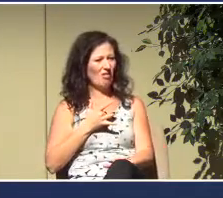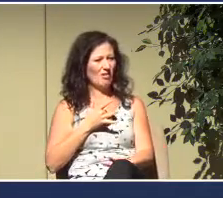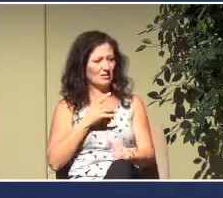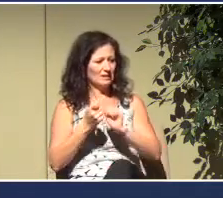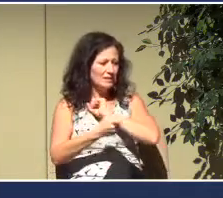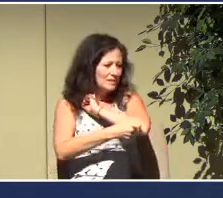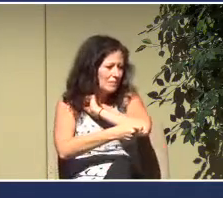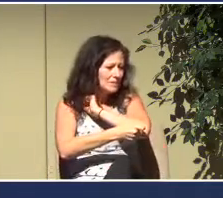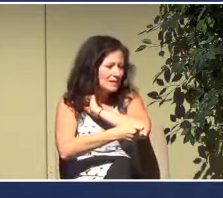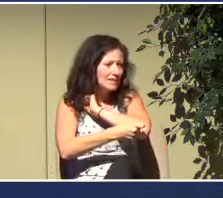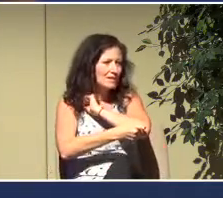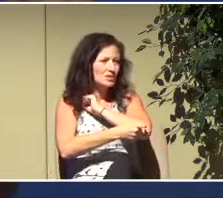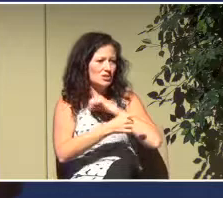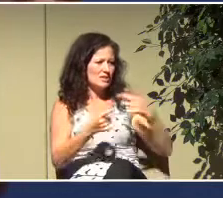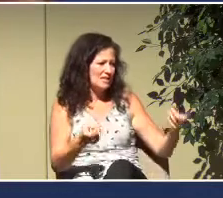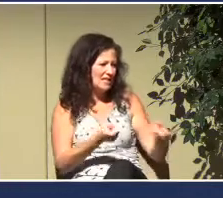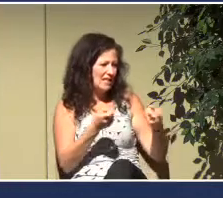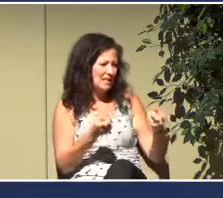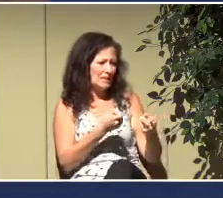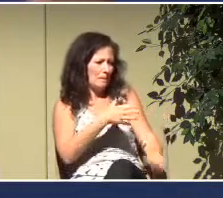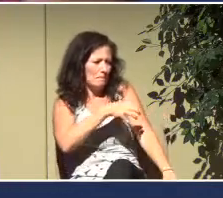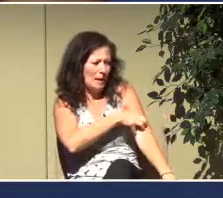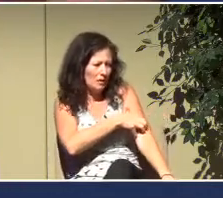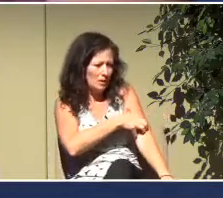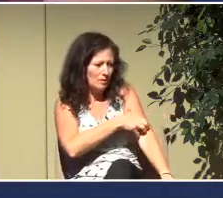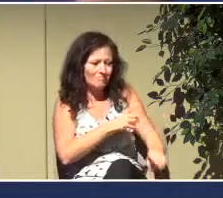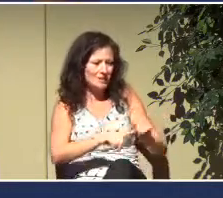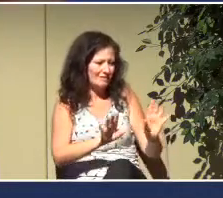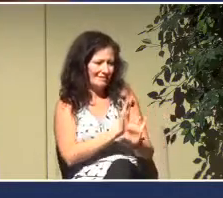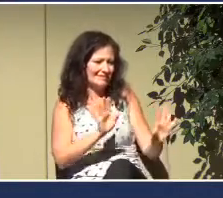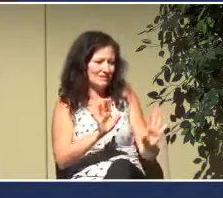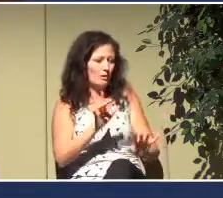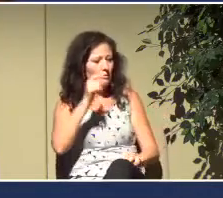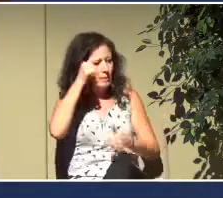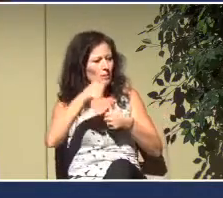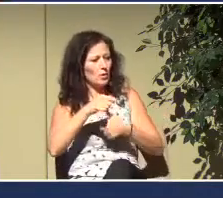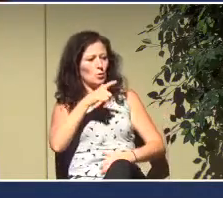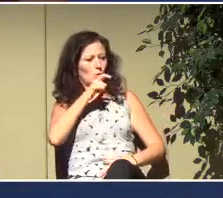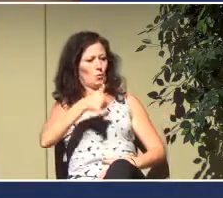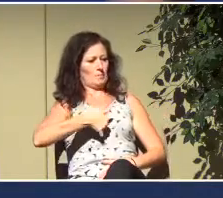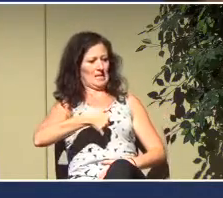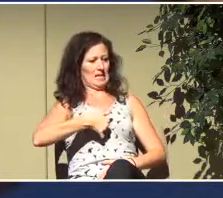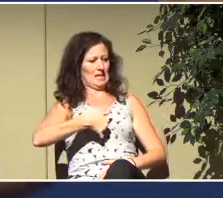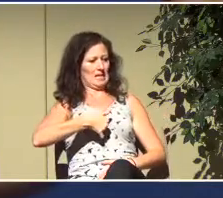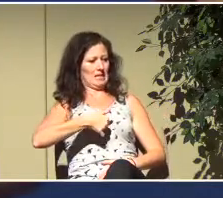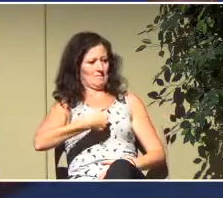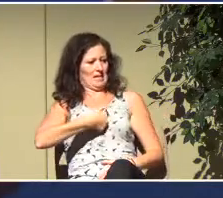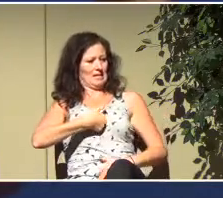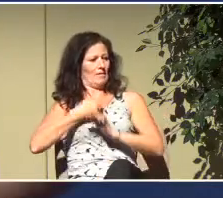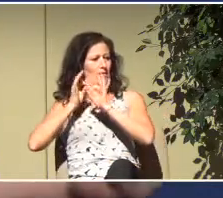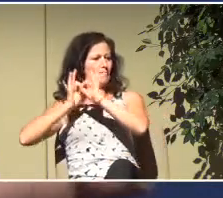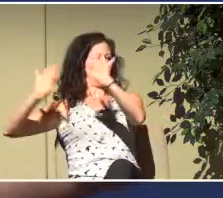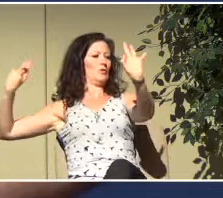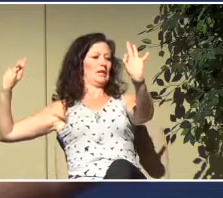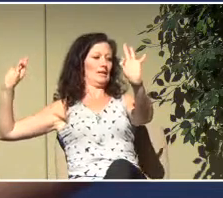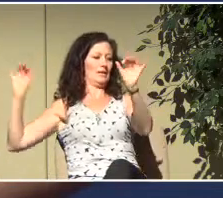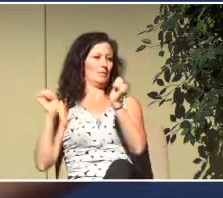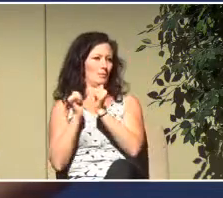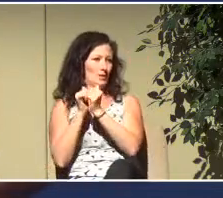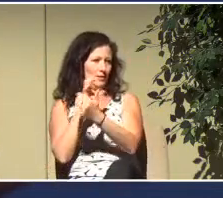their power, what we need more than anything else is to remember who we are. I am in Jesus Christ. I am free in